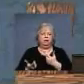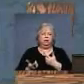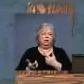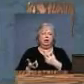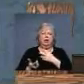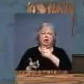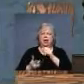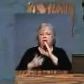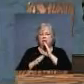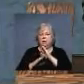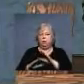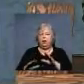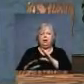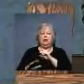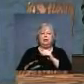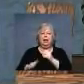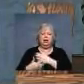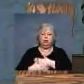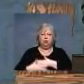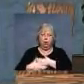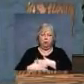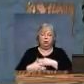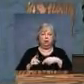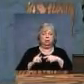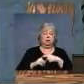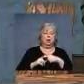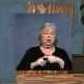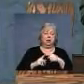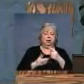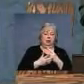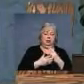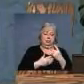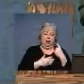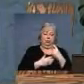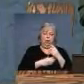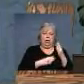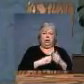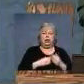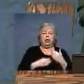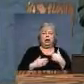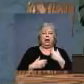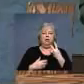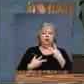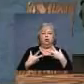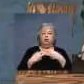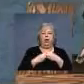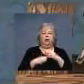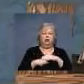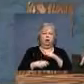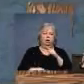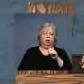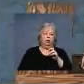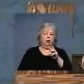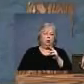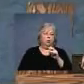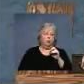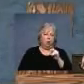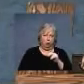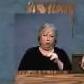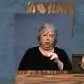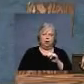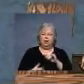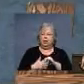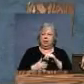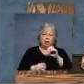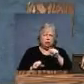quiet and enjoyment. And also there were 2 wrecks on Bowman Road this past weekend, which that could have been a statistic. That's someone's child.